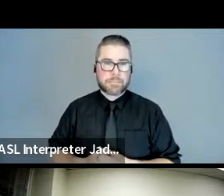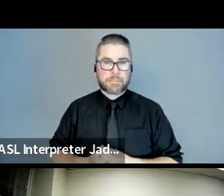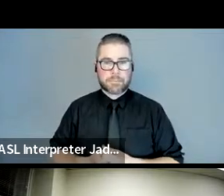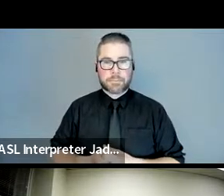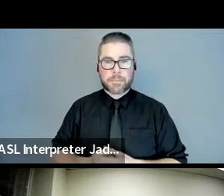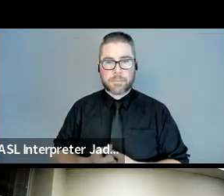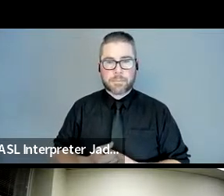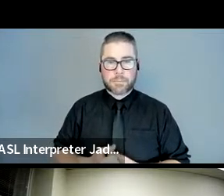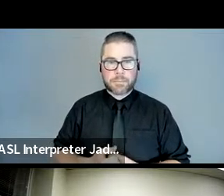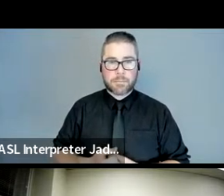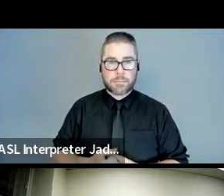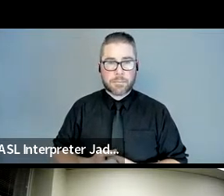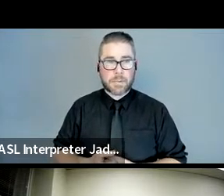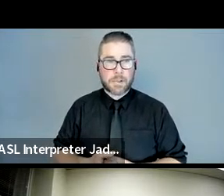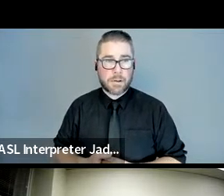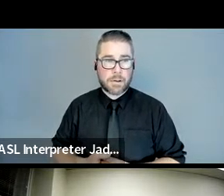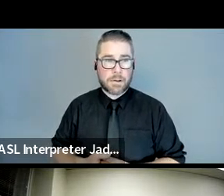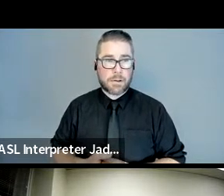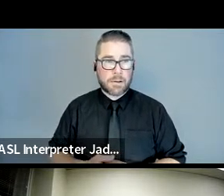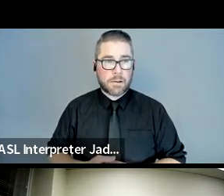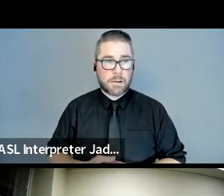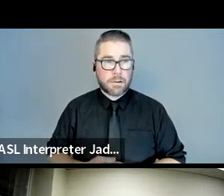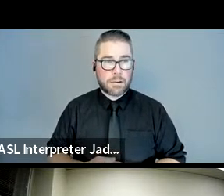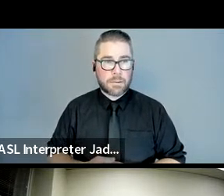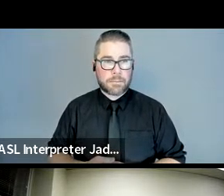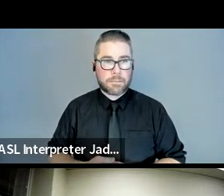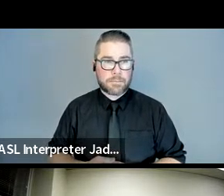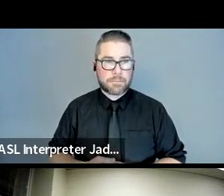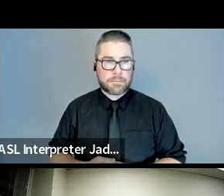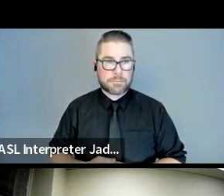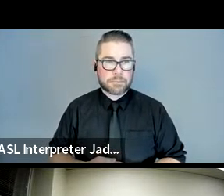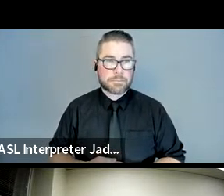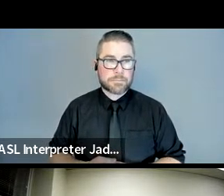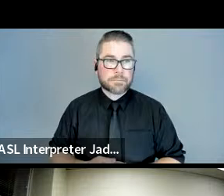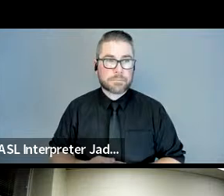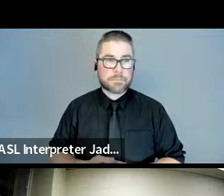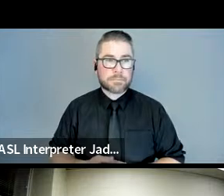It looks like your mic might be muted. Go ahead.